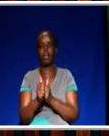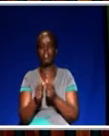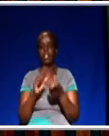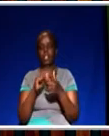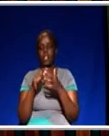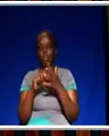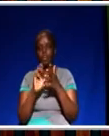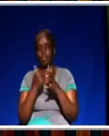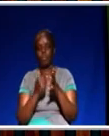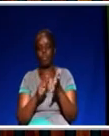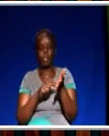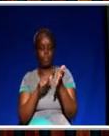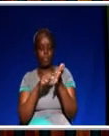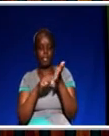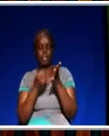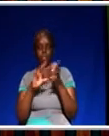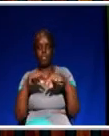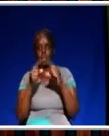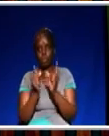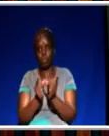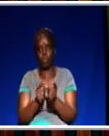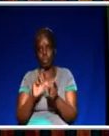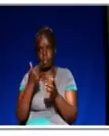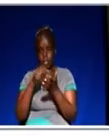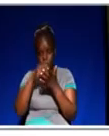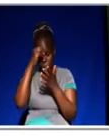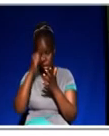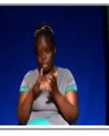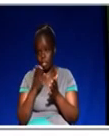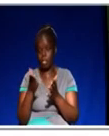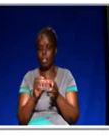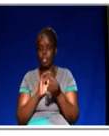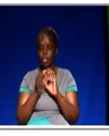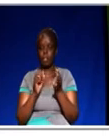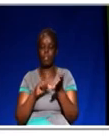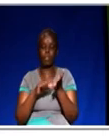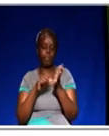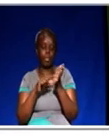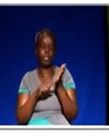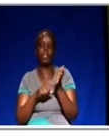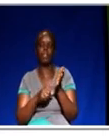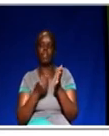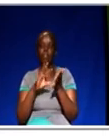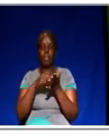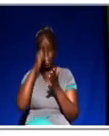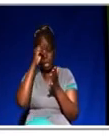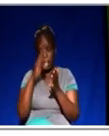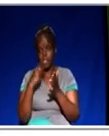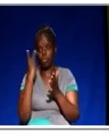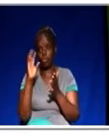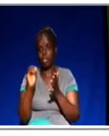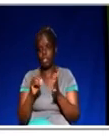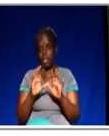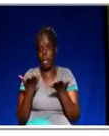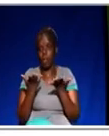group. For example, if I was to look at the first student, if the mean of that student is 20, how